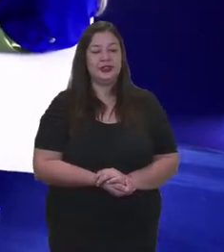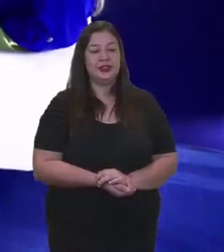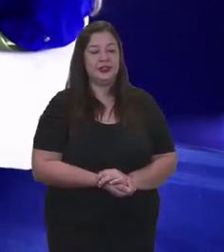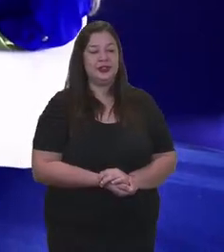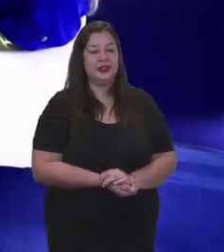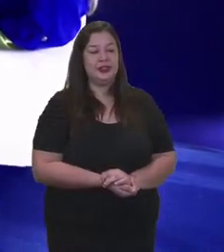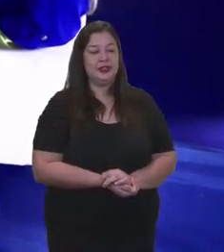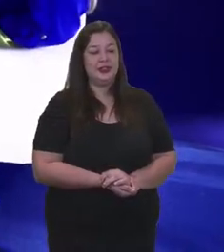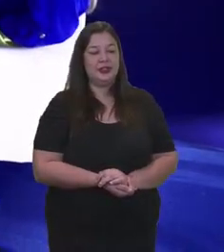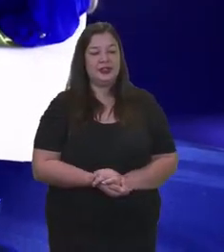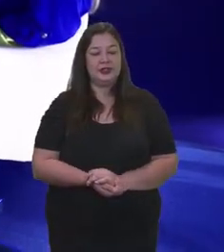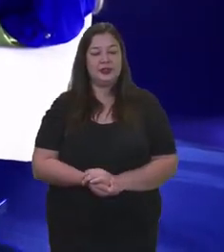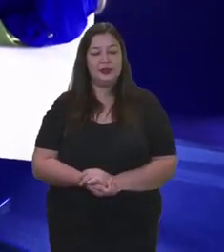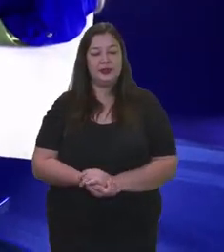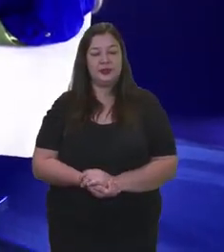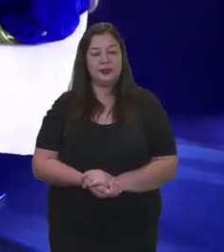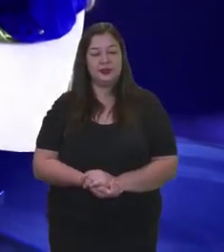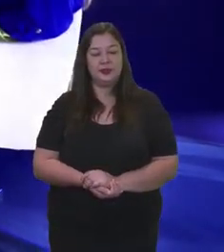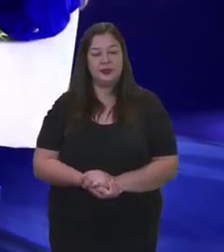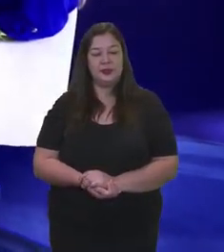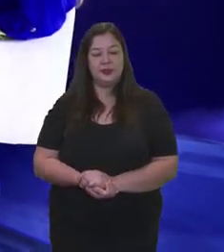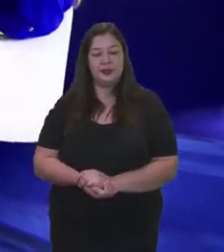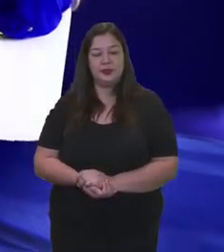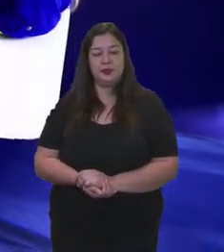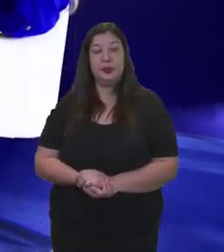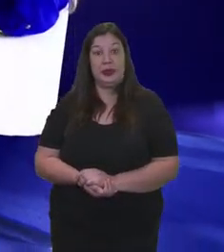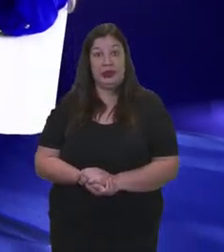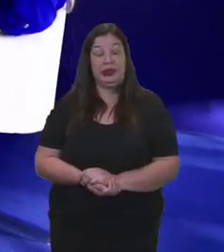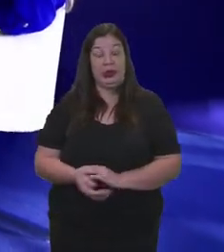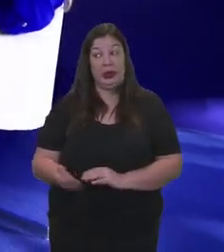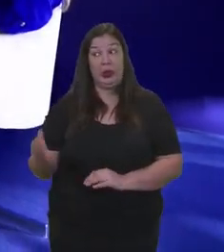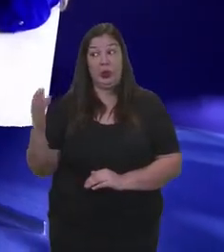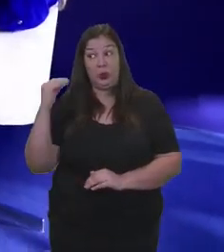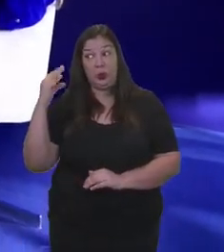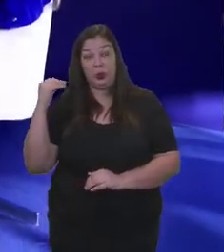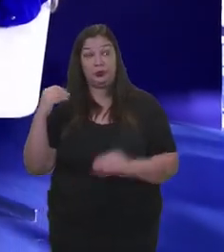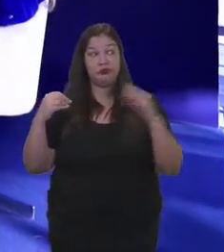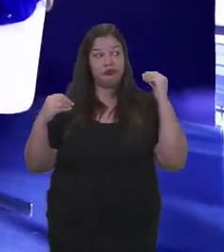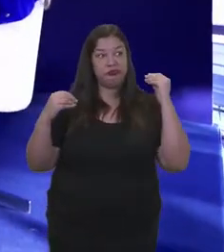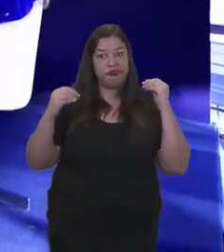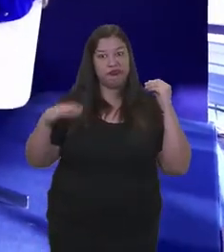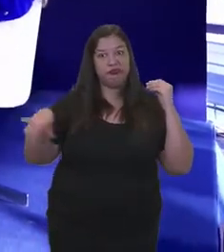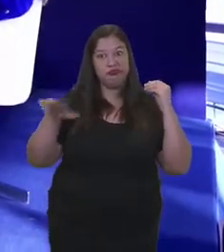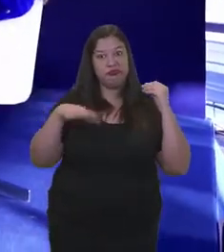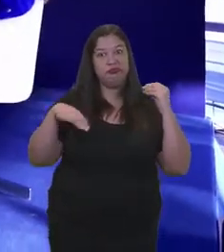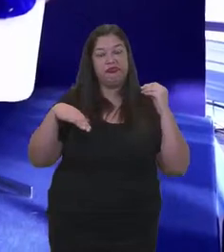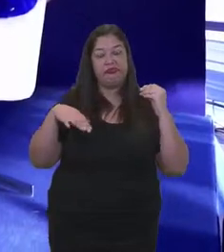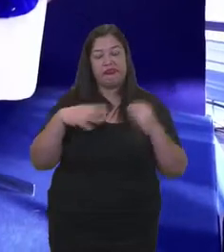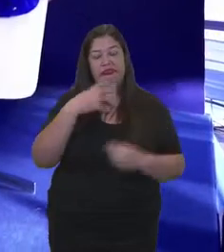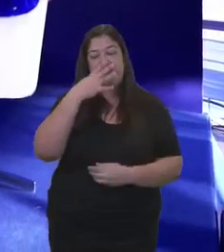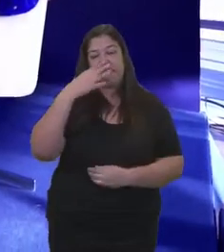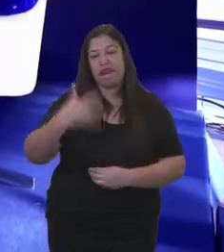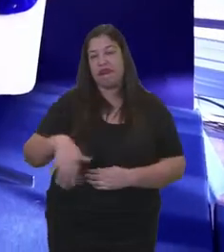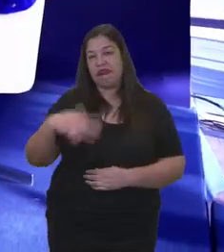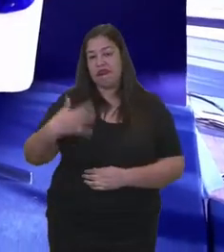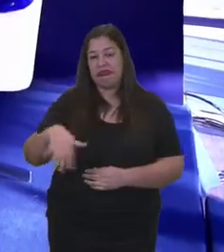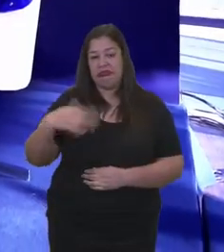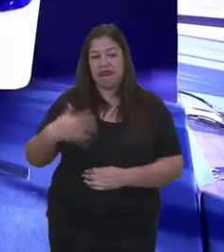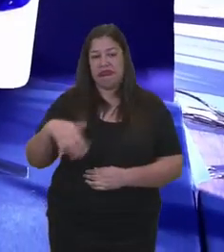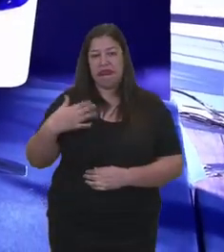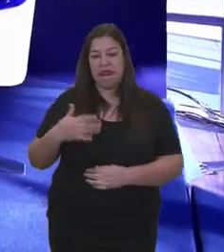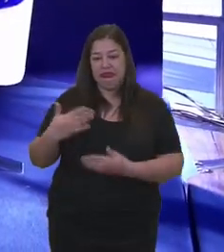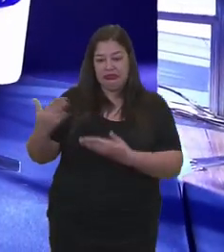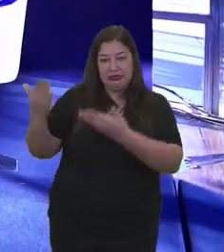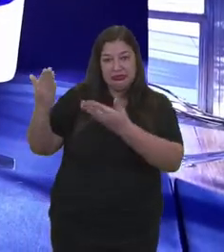Well, after all of this, I have the most conventional resume than everyone here around me. I have it